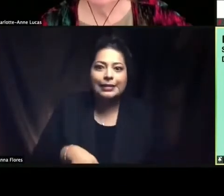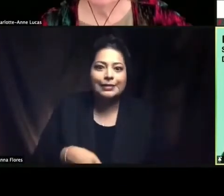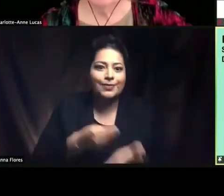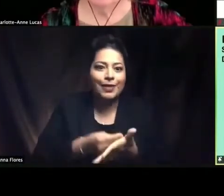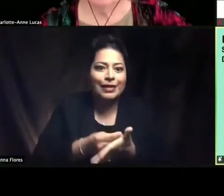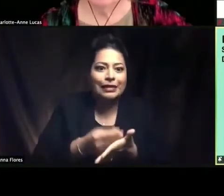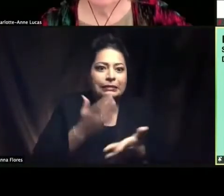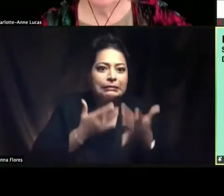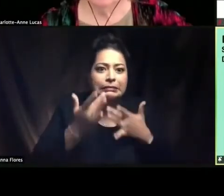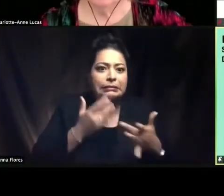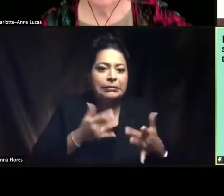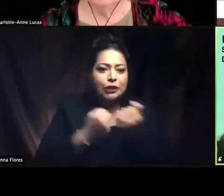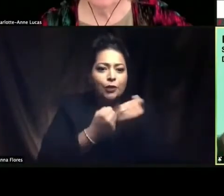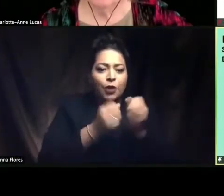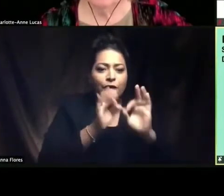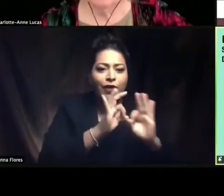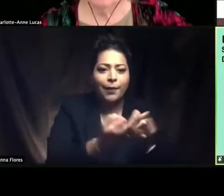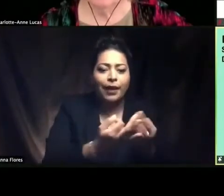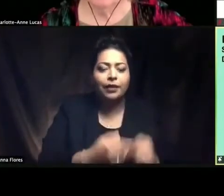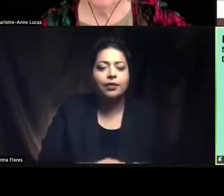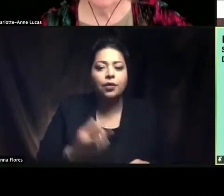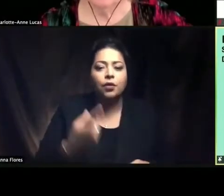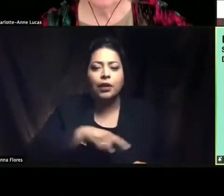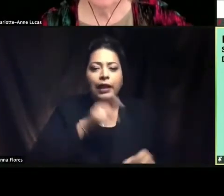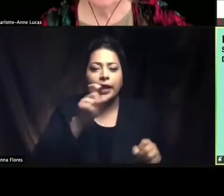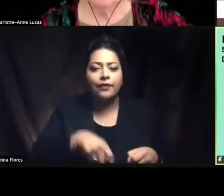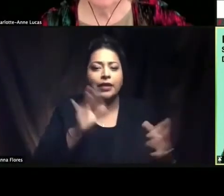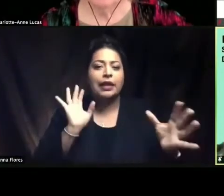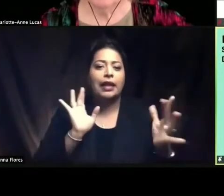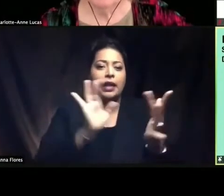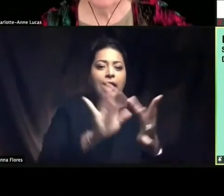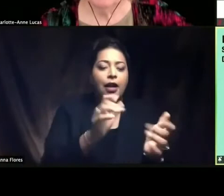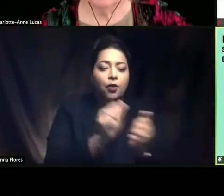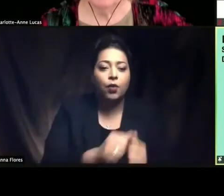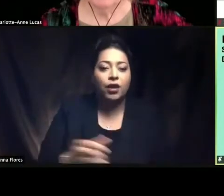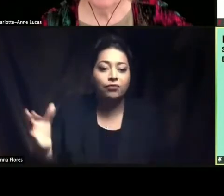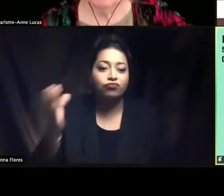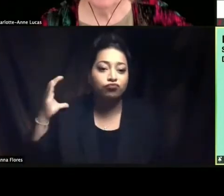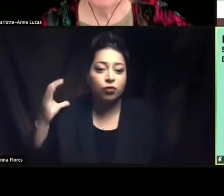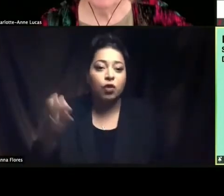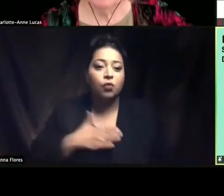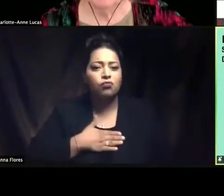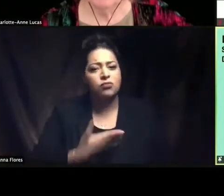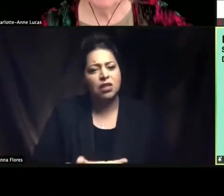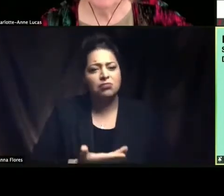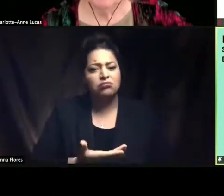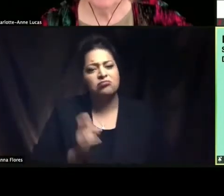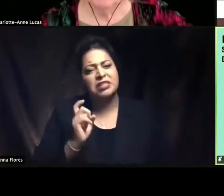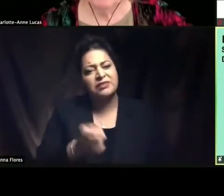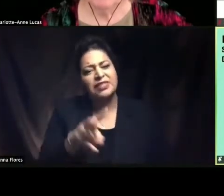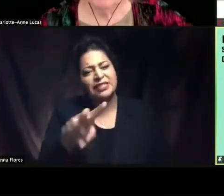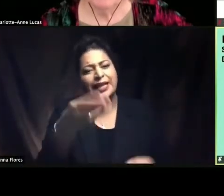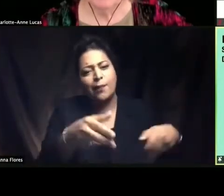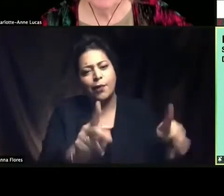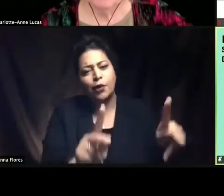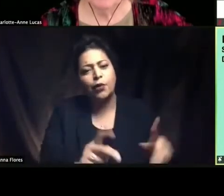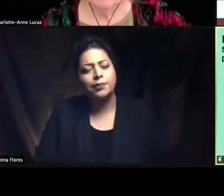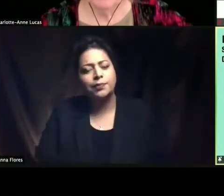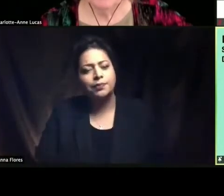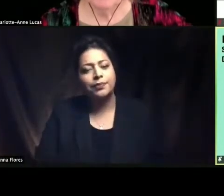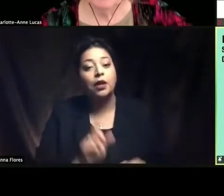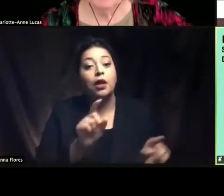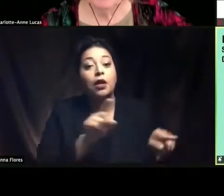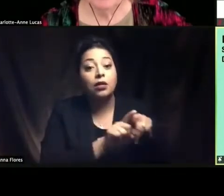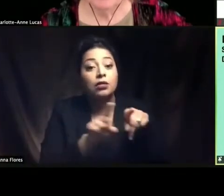finances. And so we want to make sure we can connect with all the employers who are willing to give those people a second chance. We also may need to